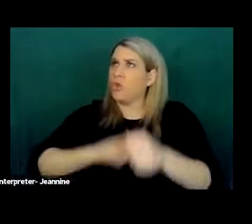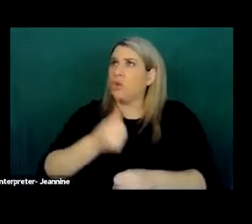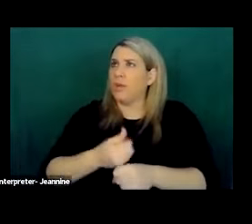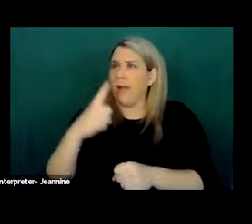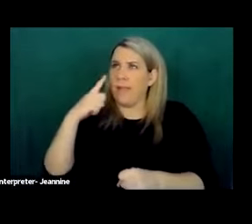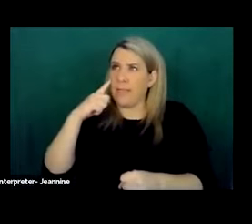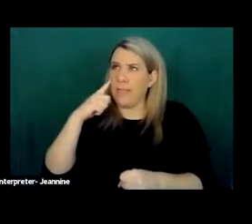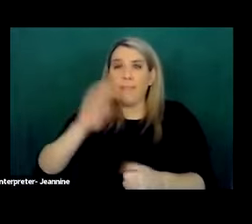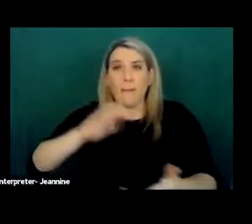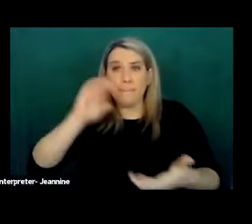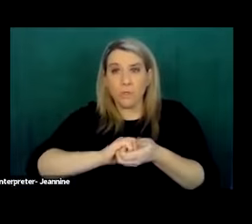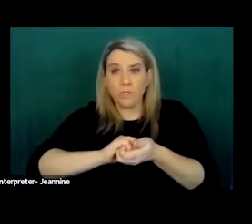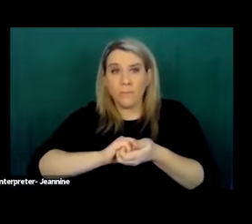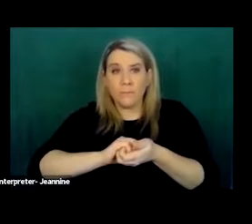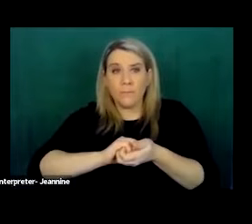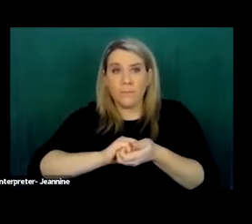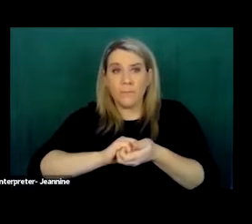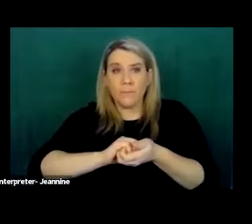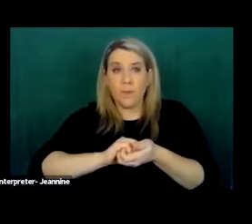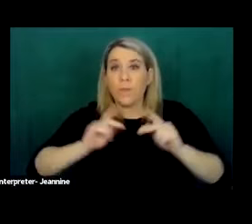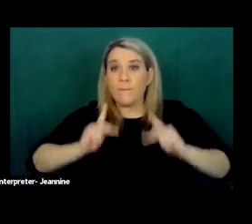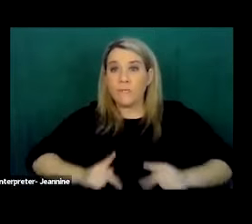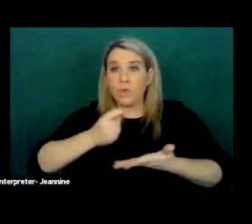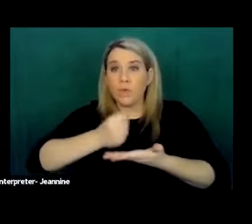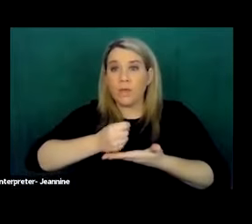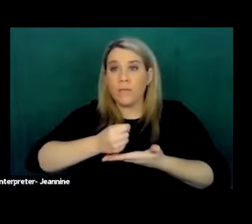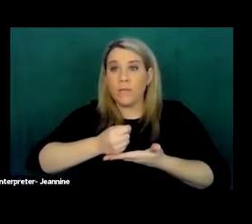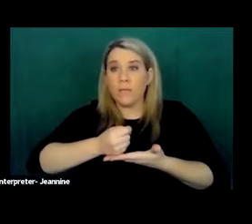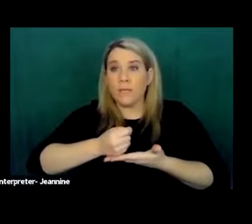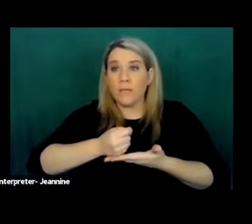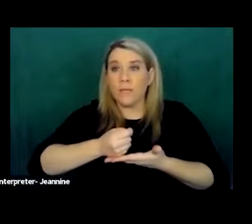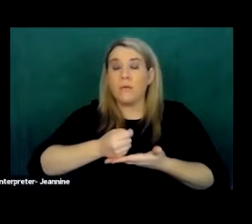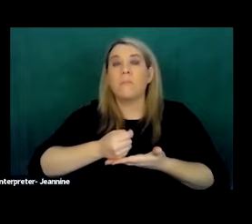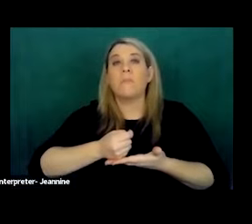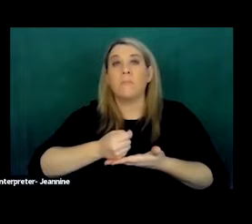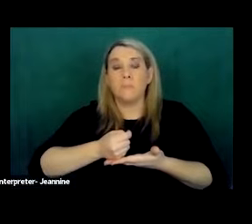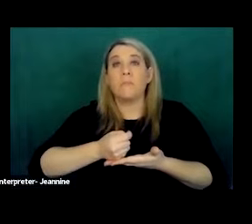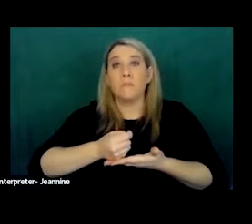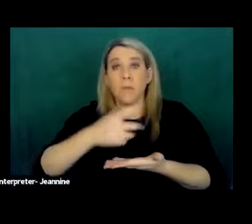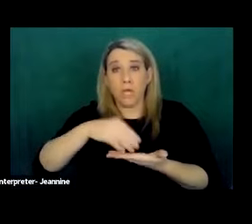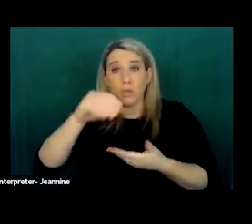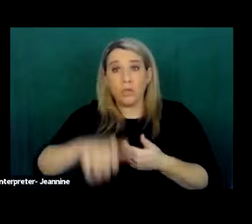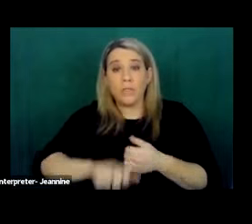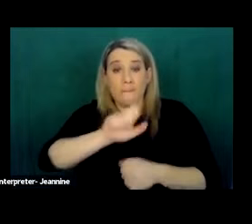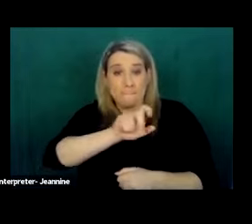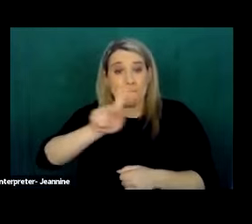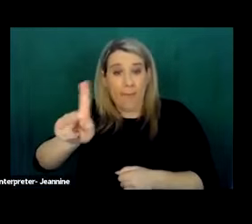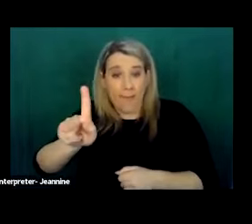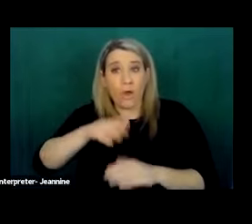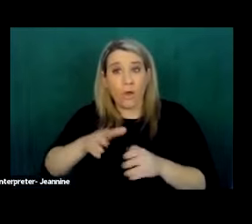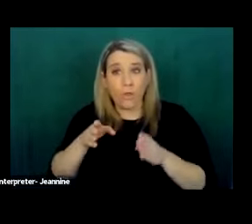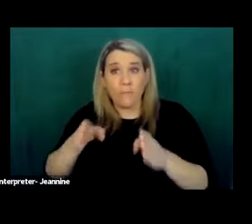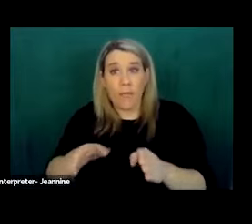this partnership with physical therapy, and we've been able to get students back on track, doing well very soon